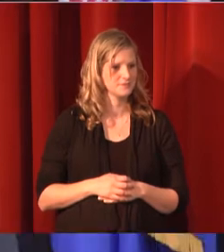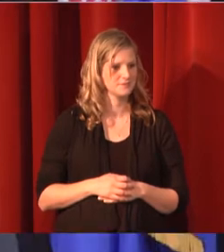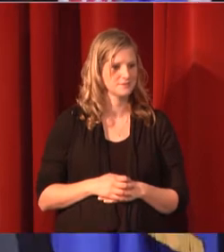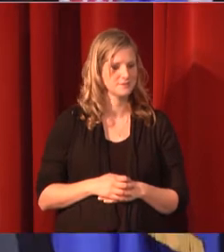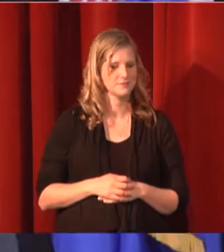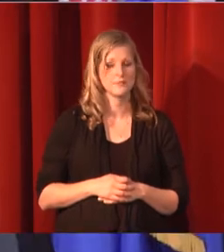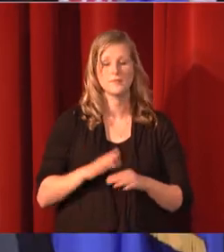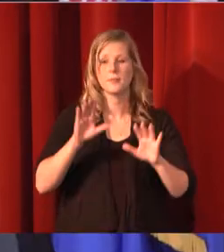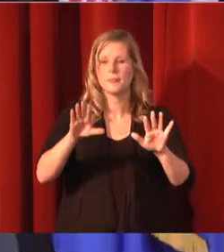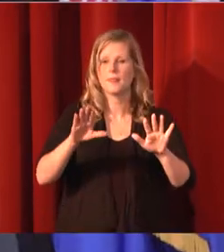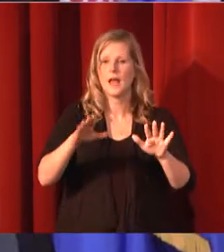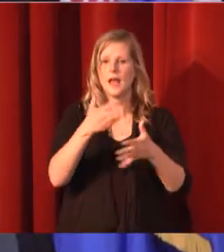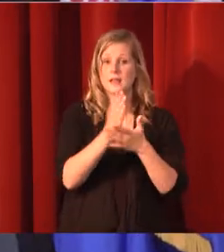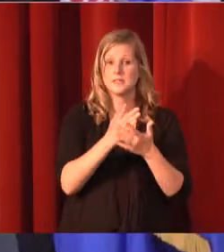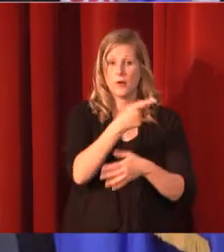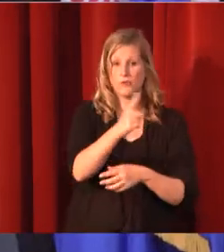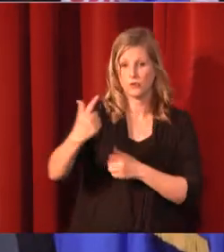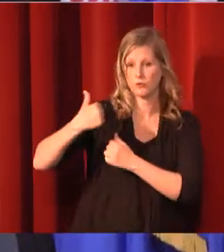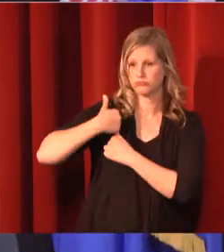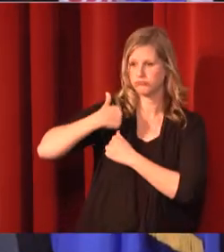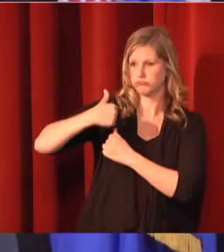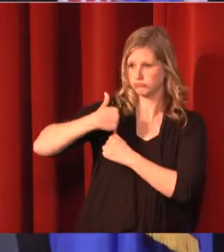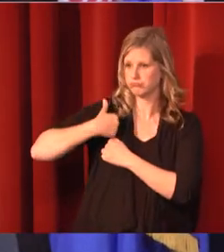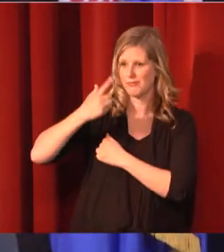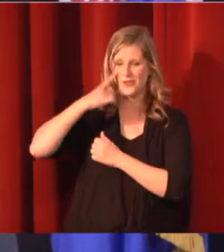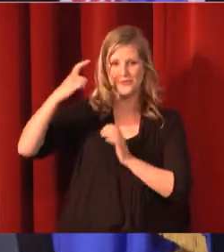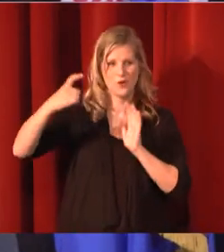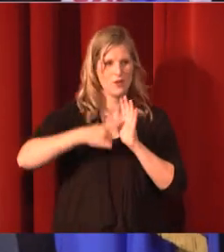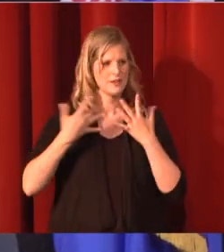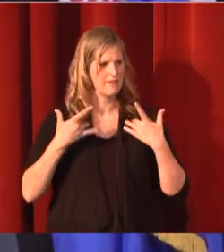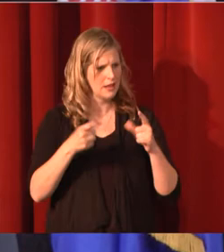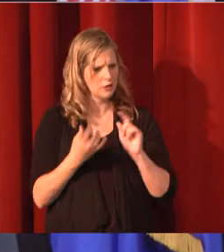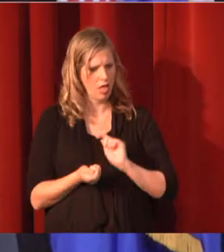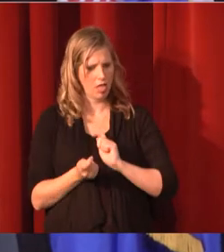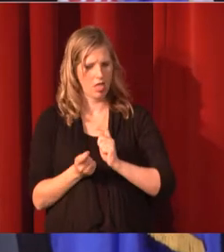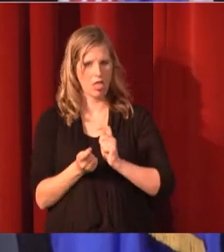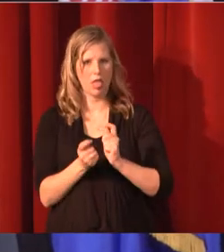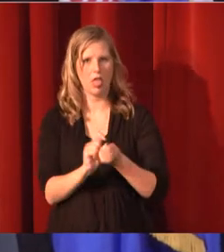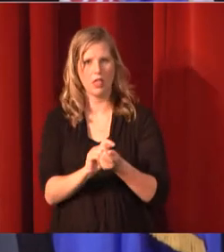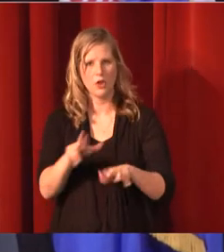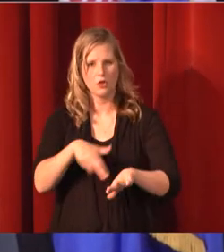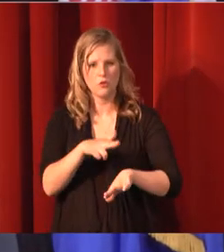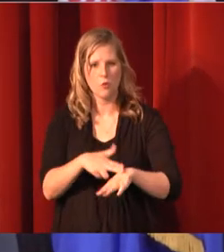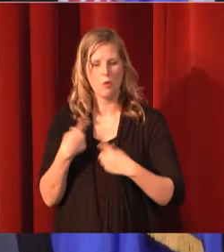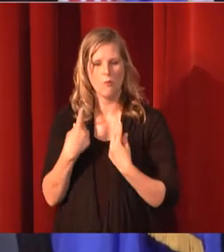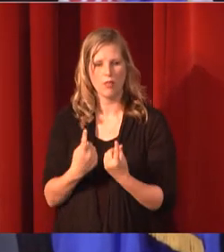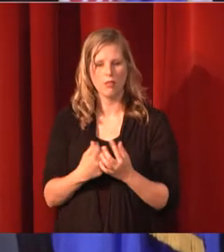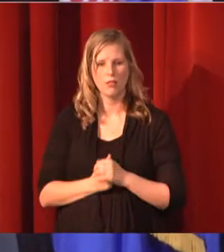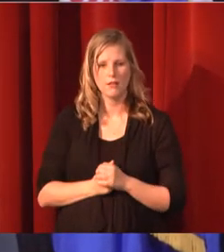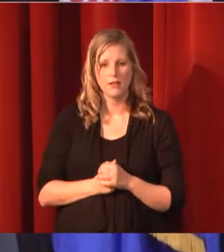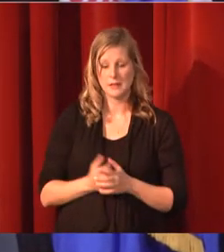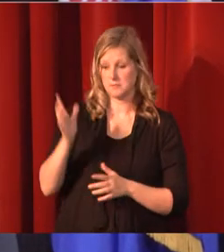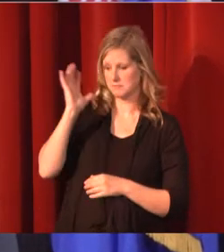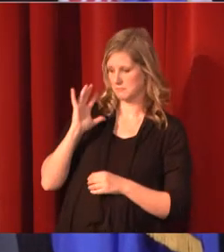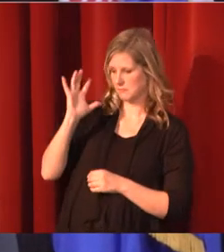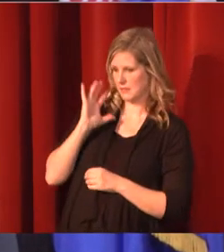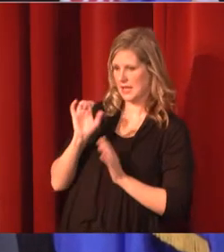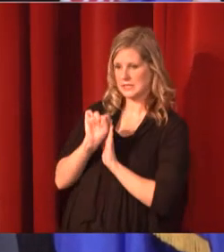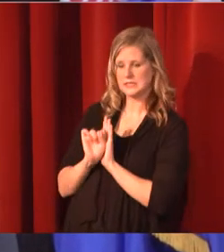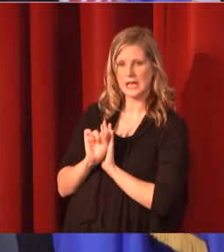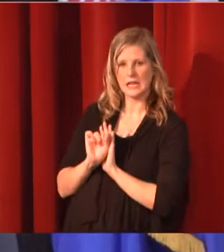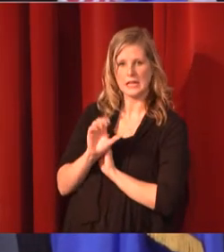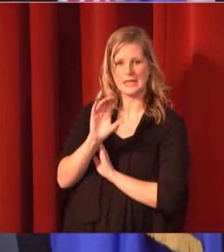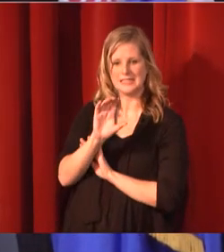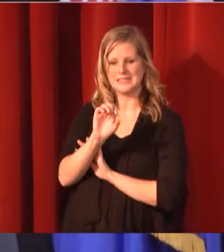some of you veterans may have noticed that this event has changed a little bit from its usual format in the past the state of the city address